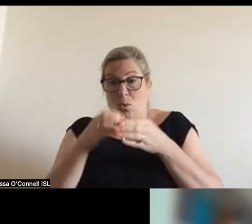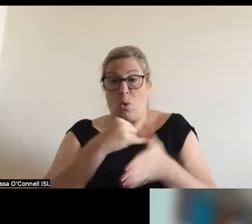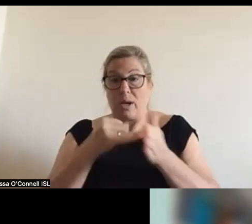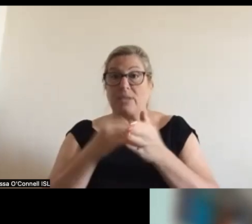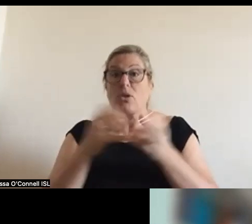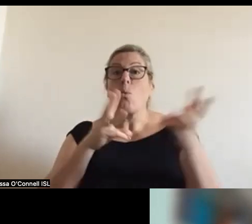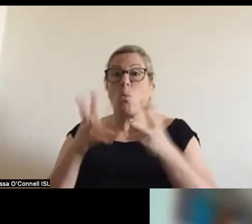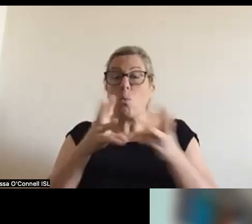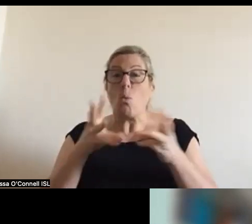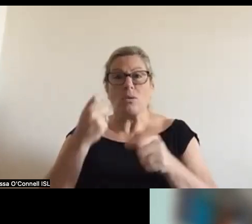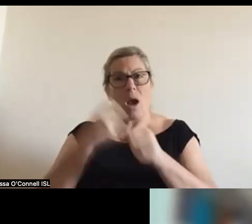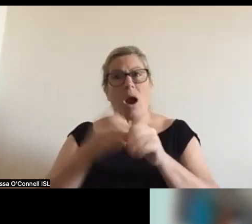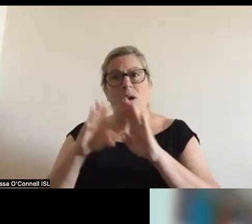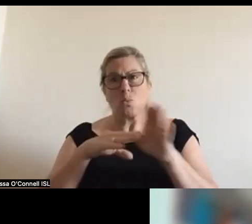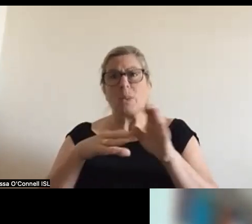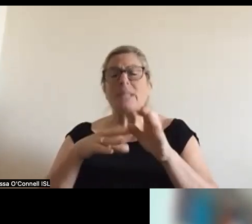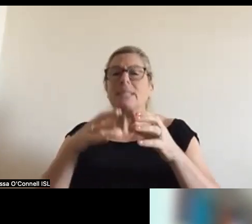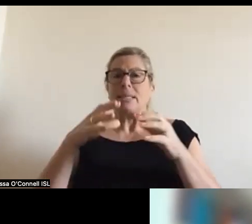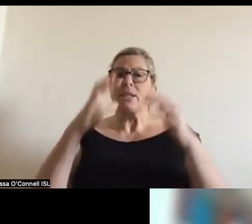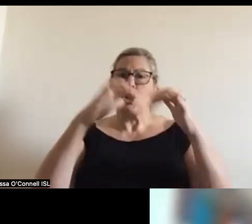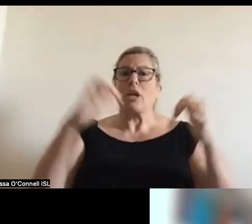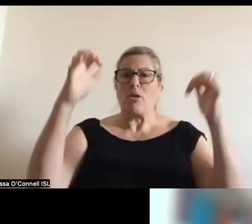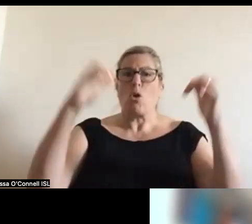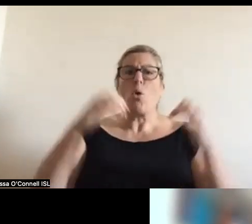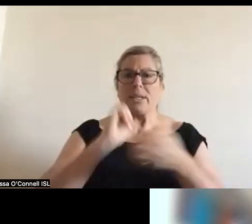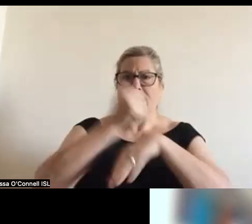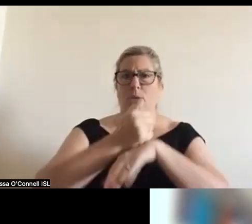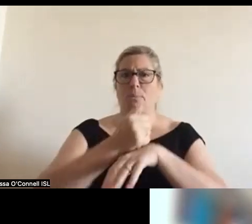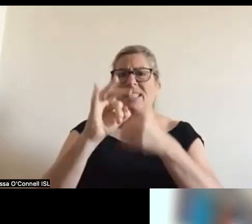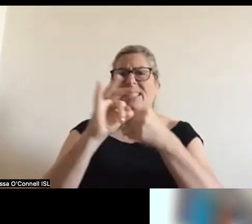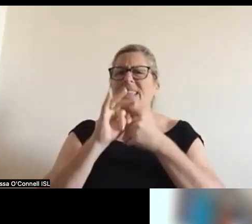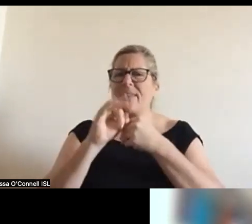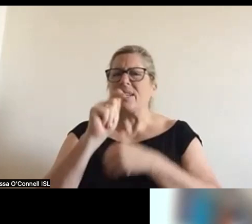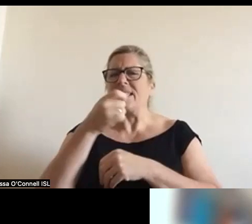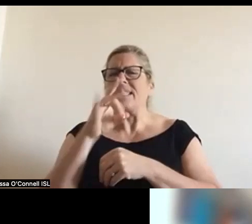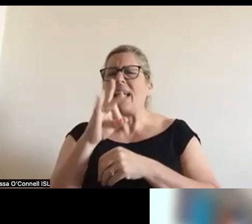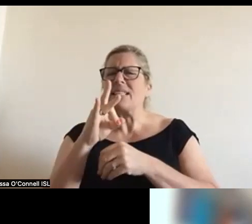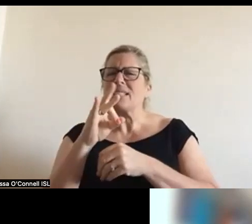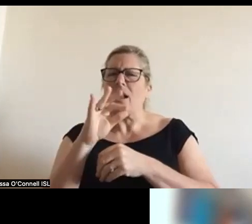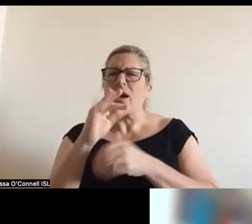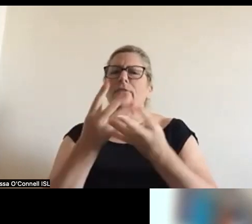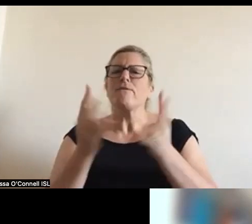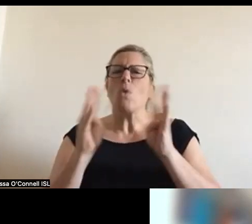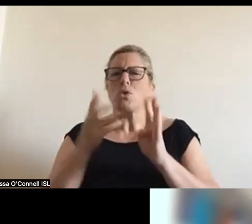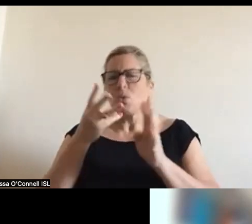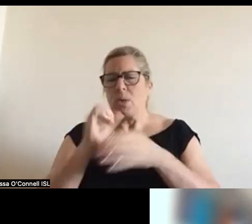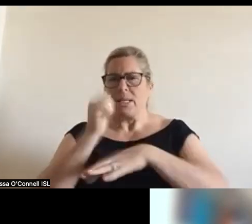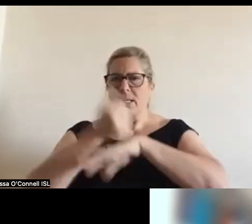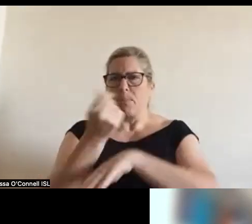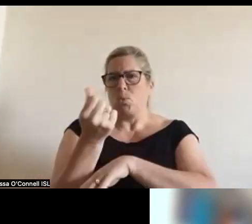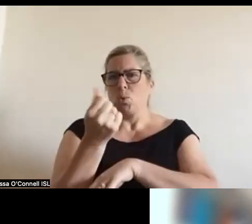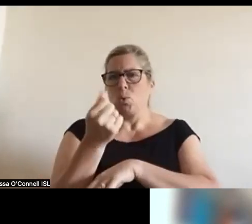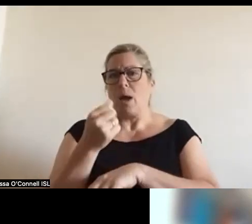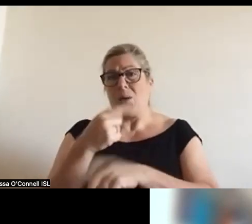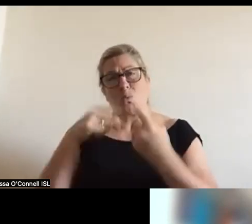to establish the safety task force, which will, you know, commence soon, and hopefully we're hoping